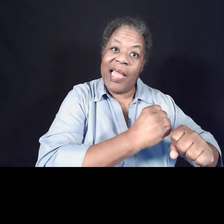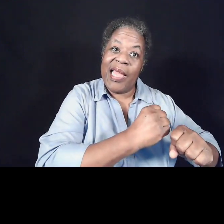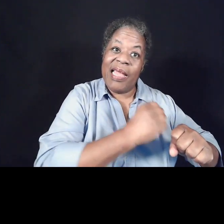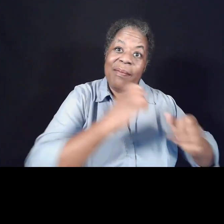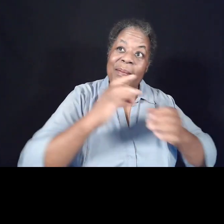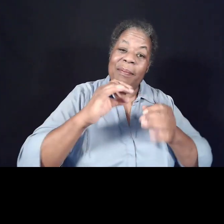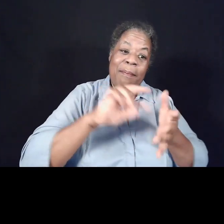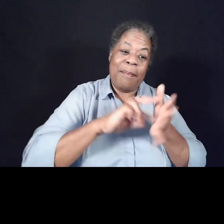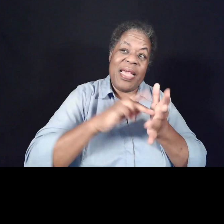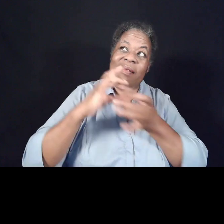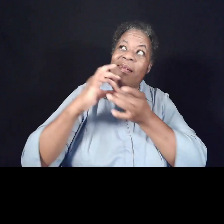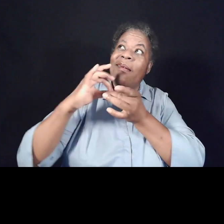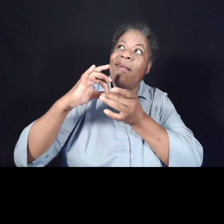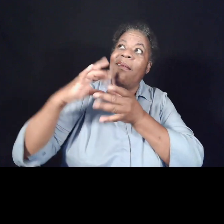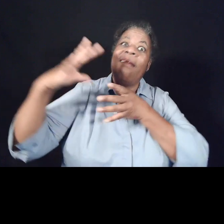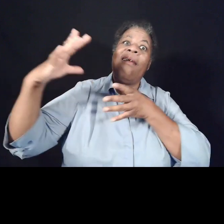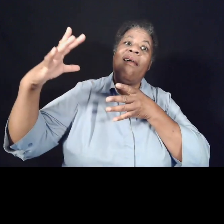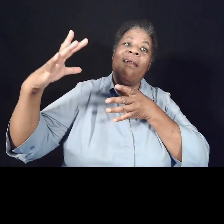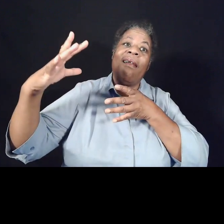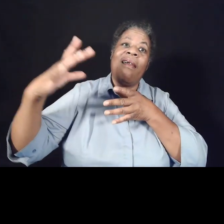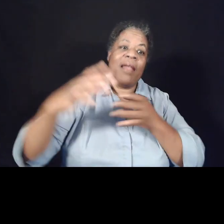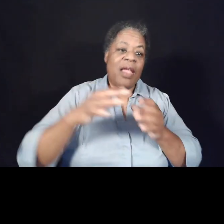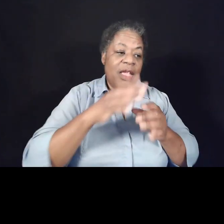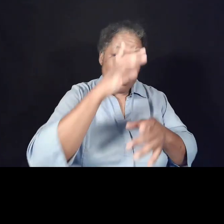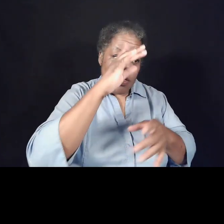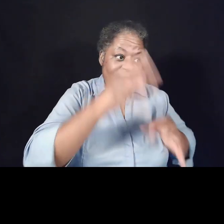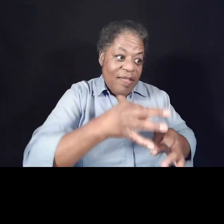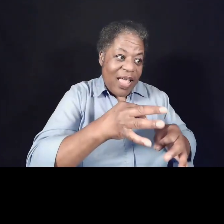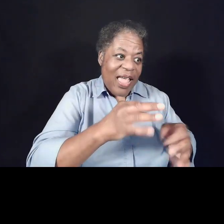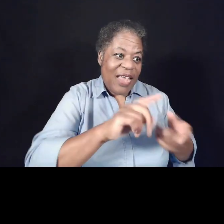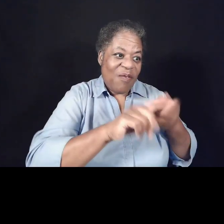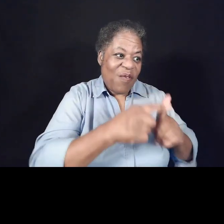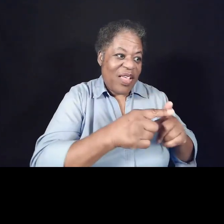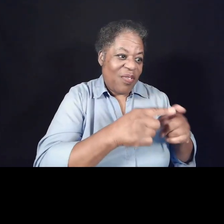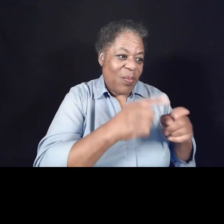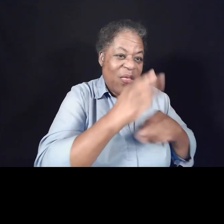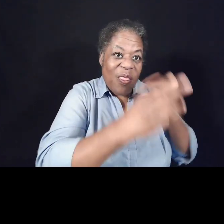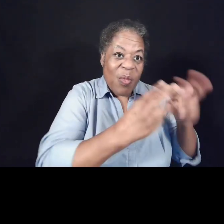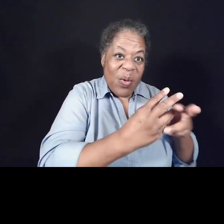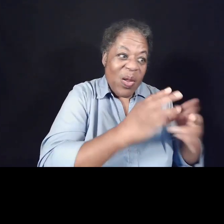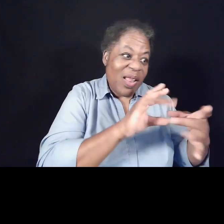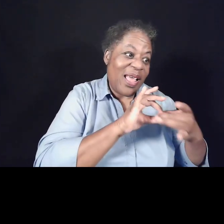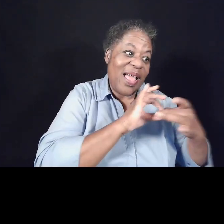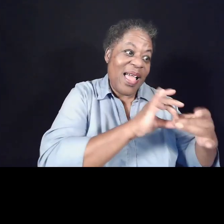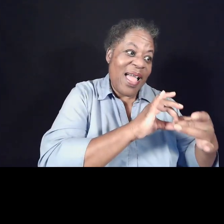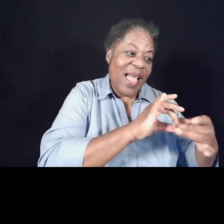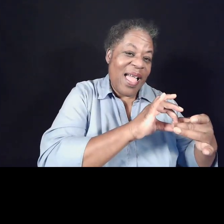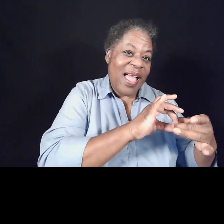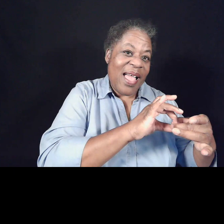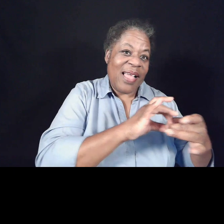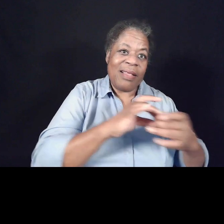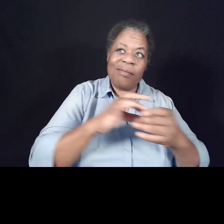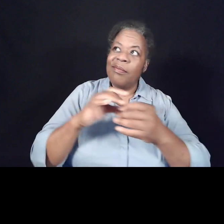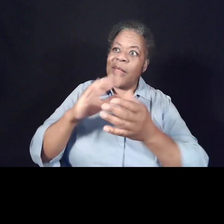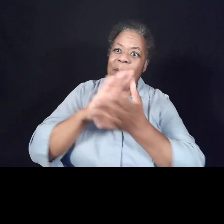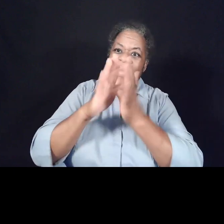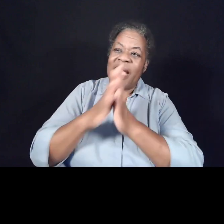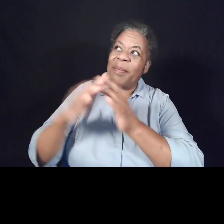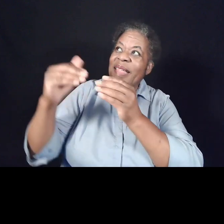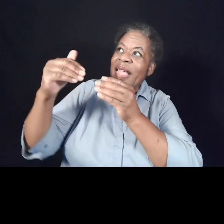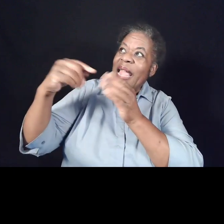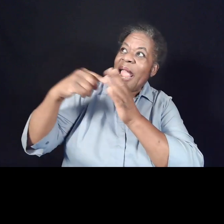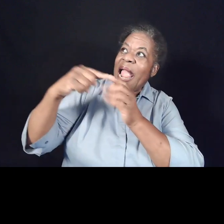Therefore, anyone who chooses to be a friend of the world becomes an enemy of God. Or do you think the scripture says without reason that